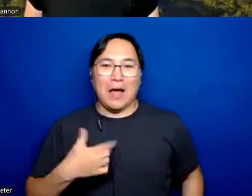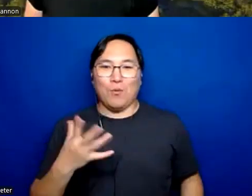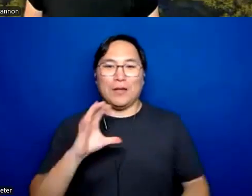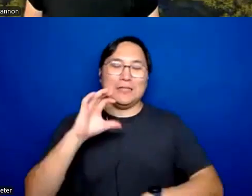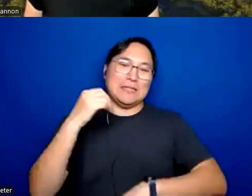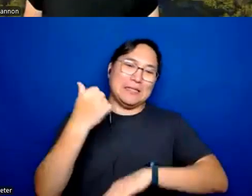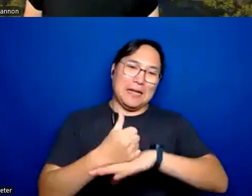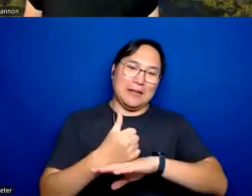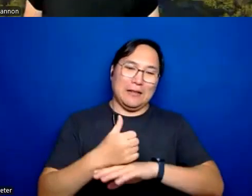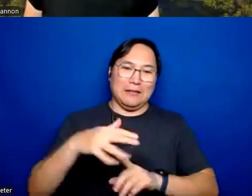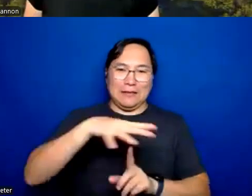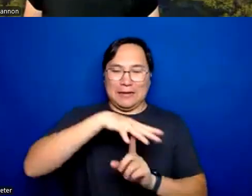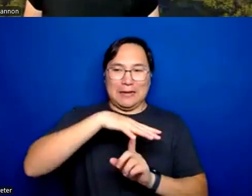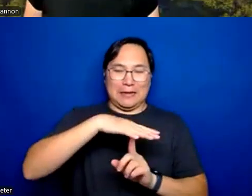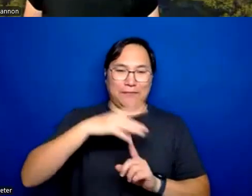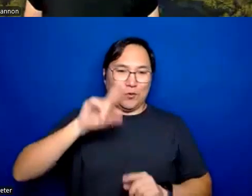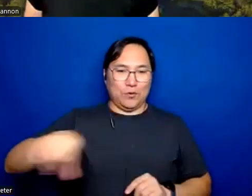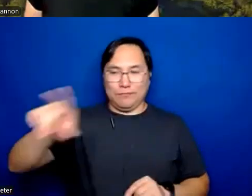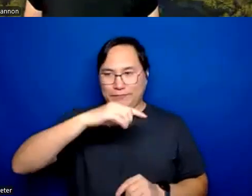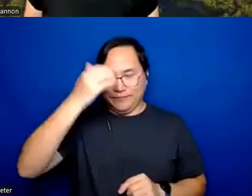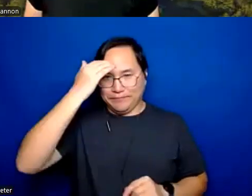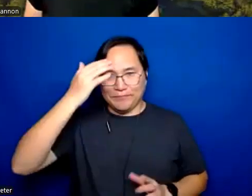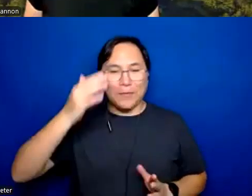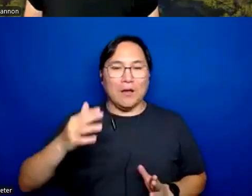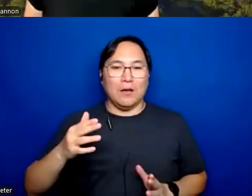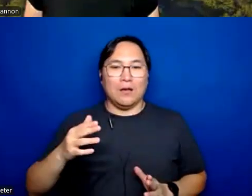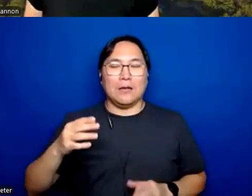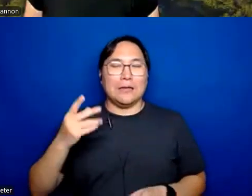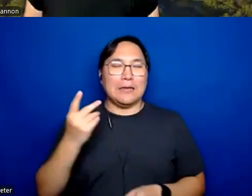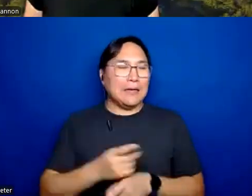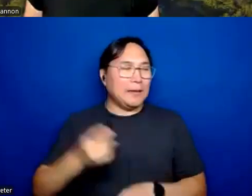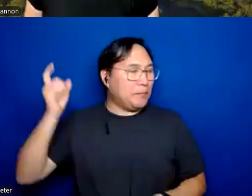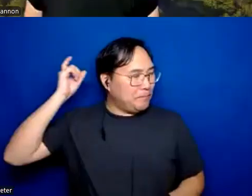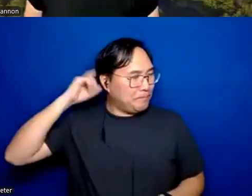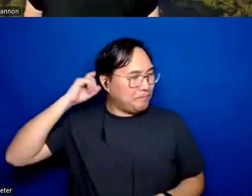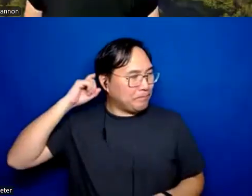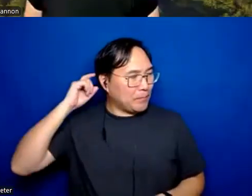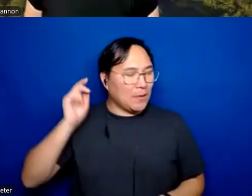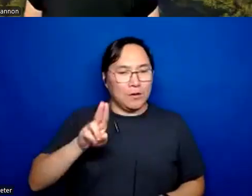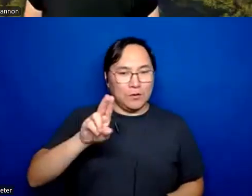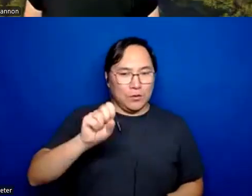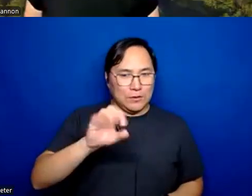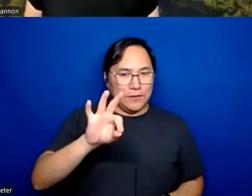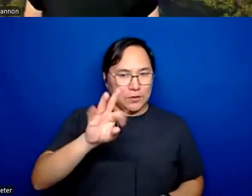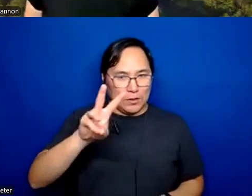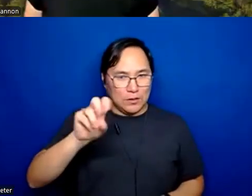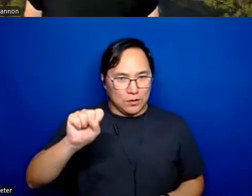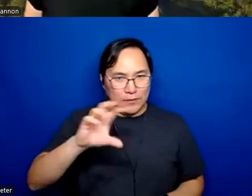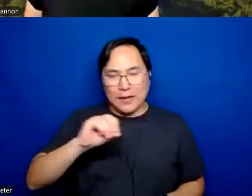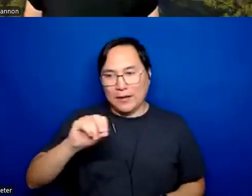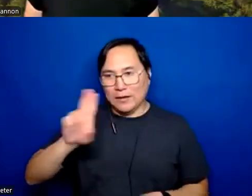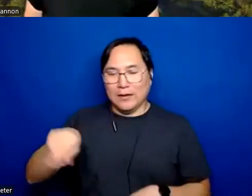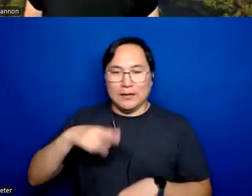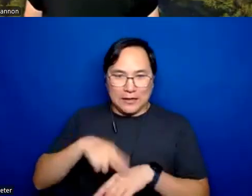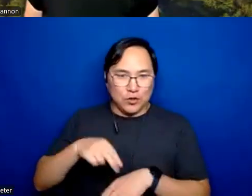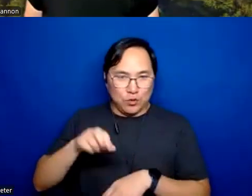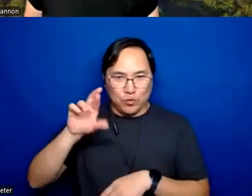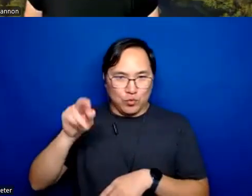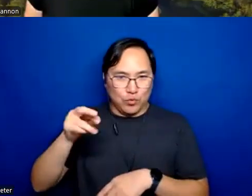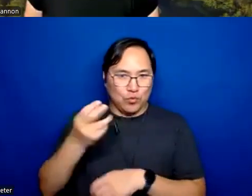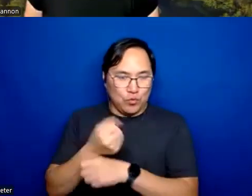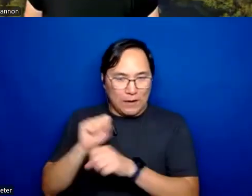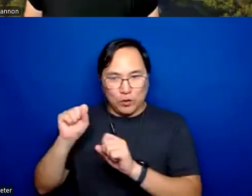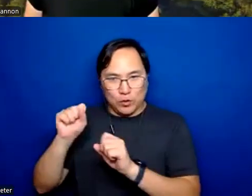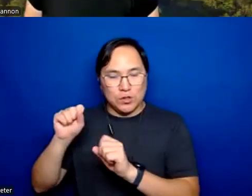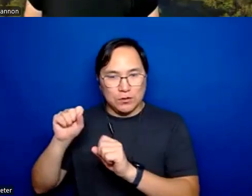stage for everybody on this a bit. Keeping in mind that the U.S. Fish and Wildlife Service and the National Wildlife Refuge System have